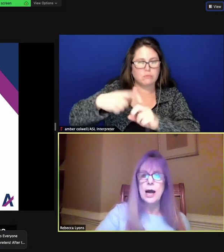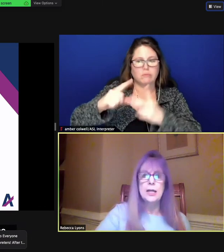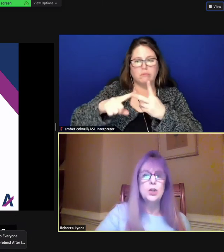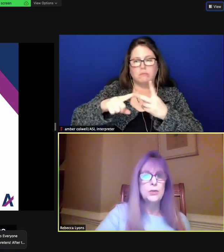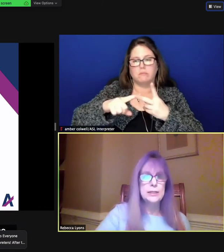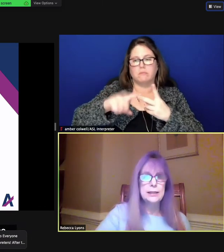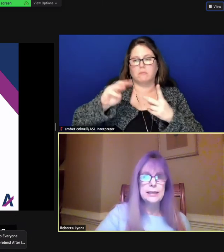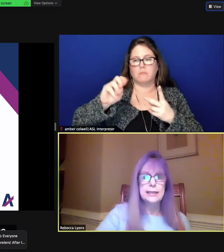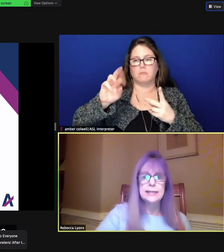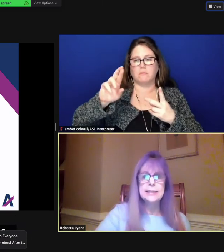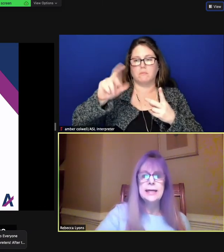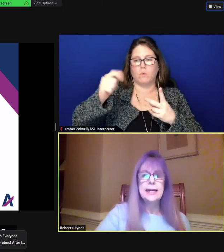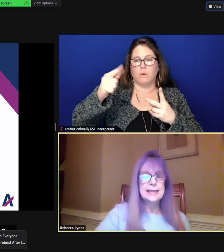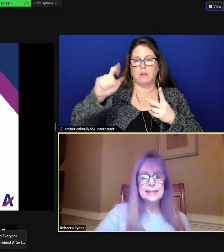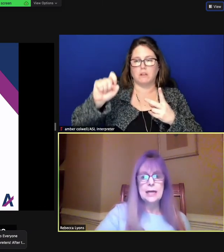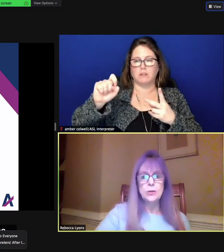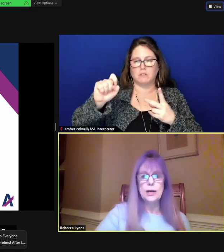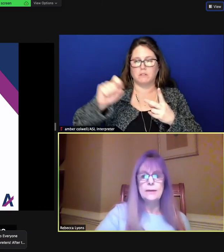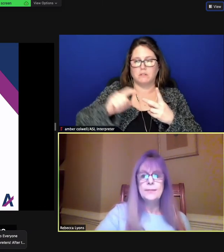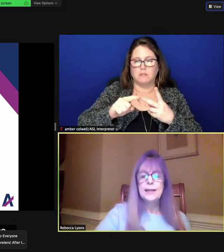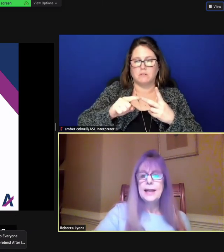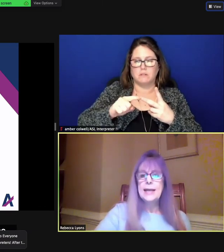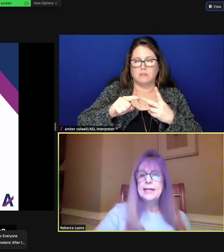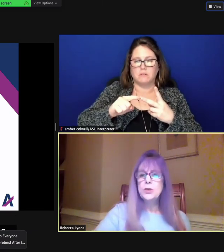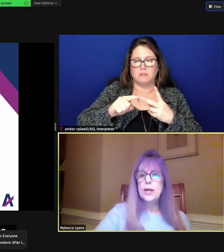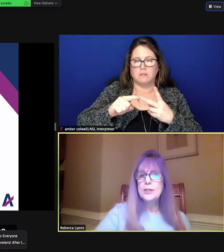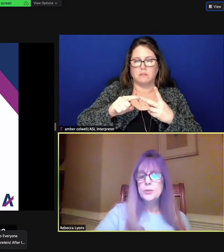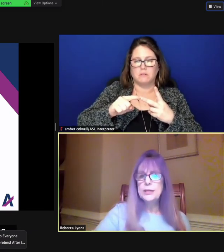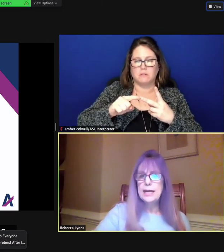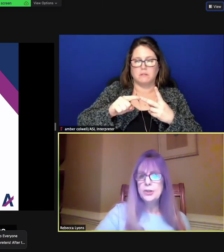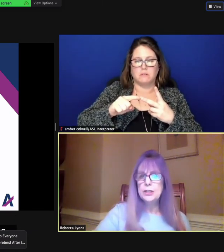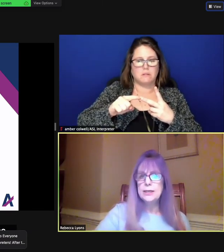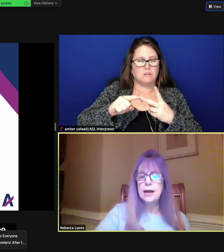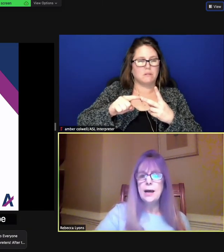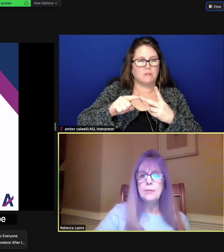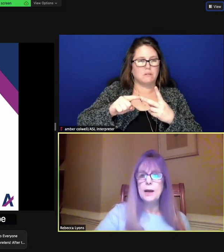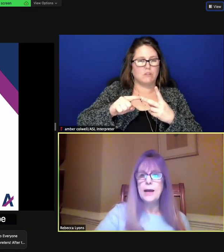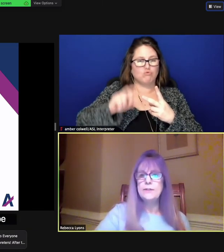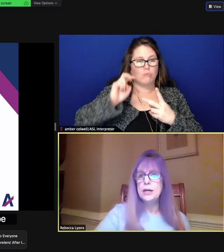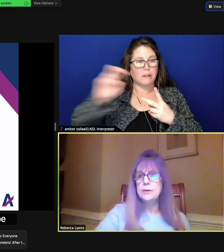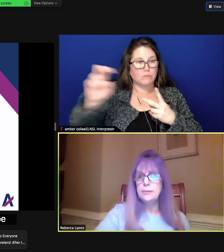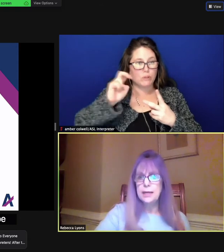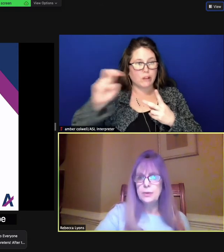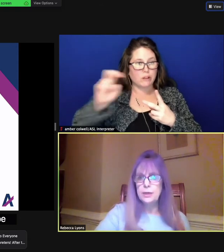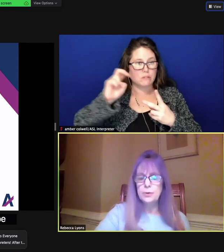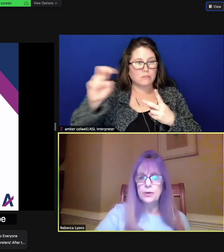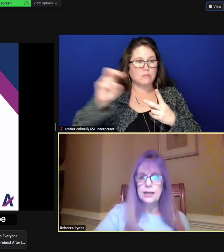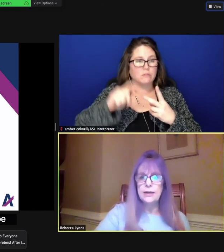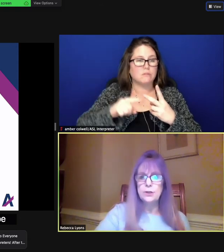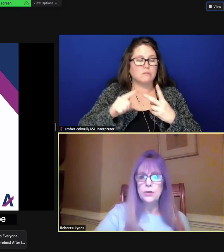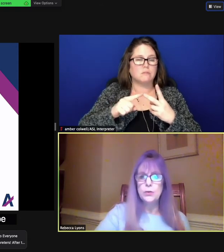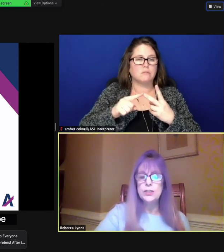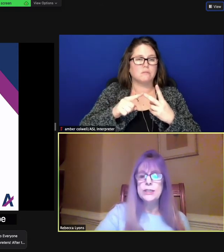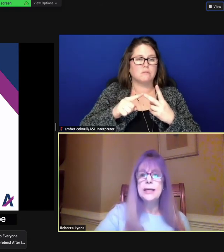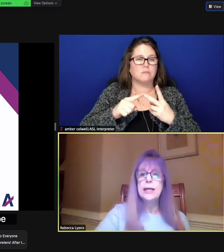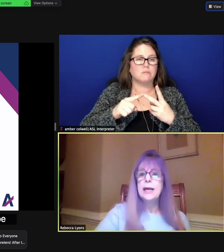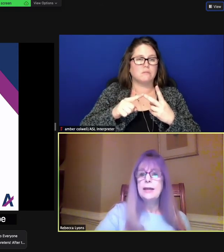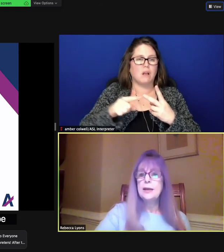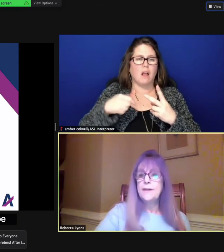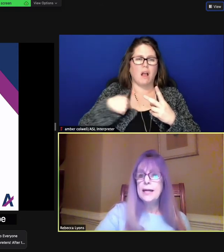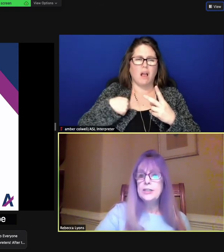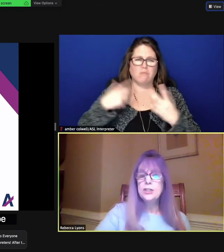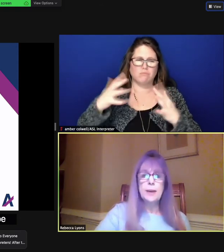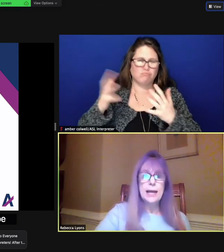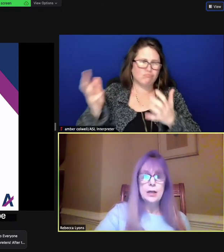mortgage, utilities, etc. And then transportation. I've talked to many people that have used